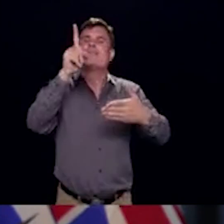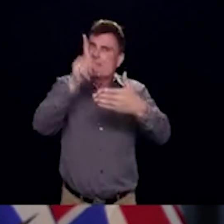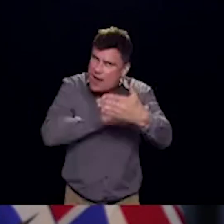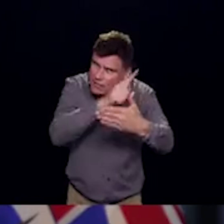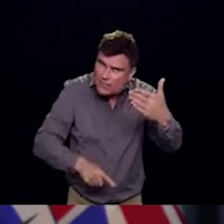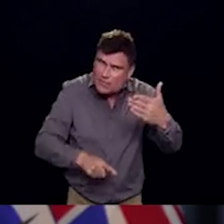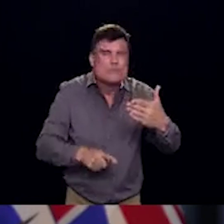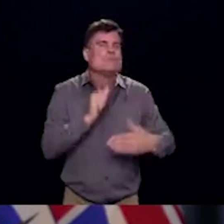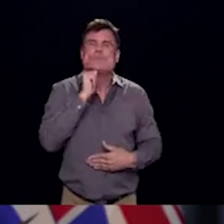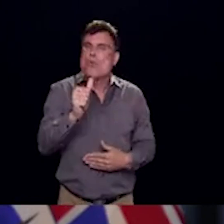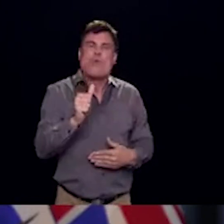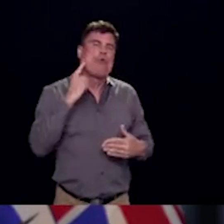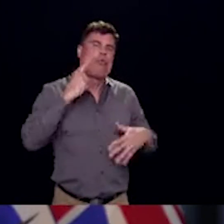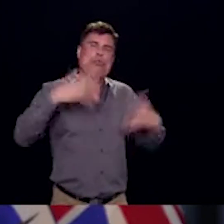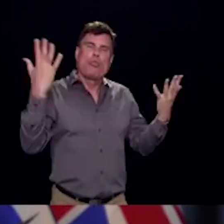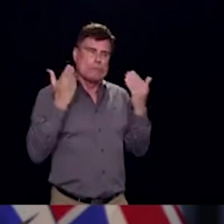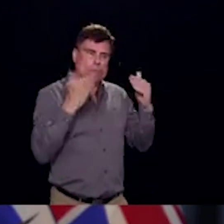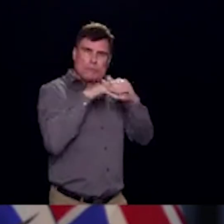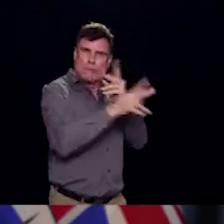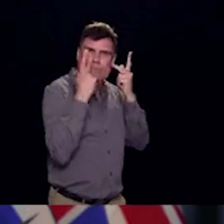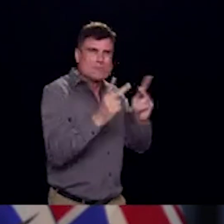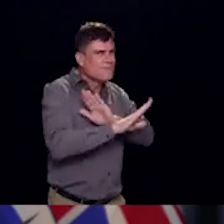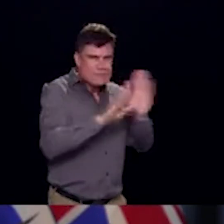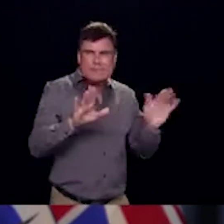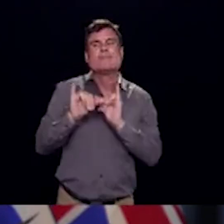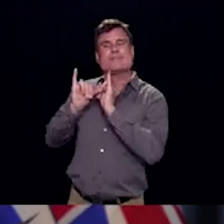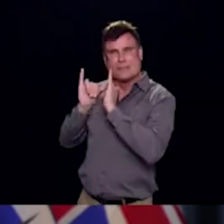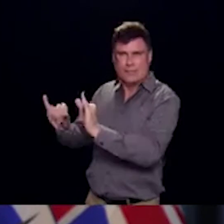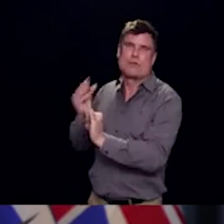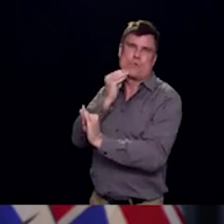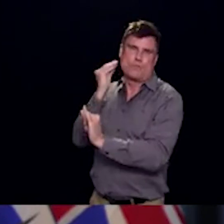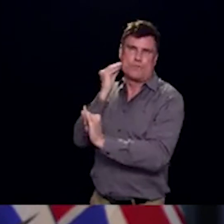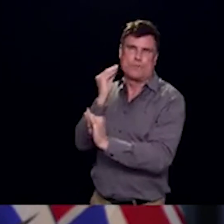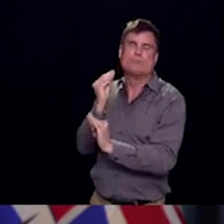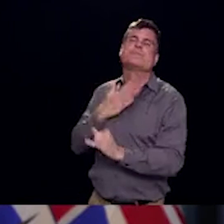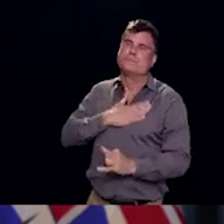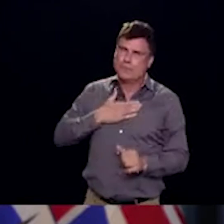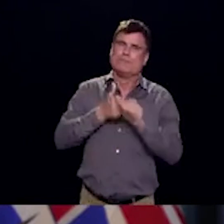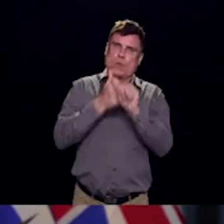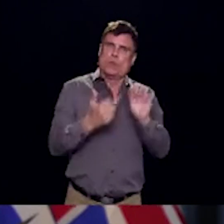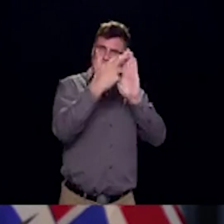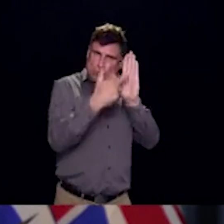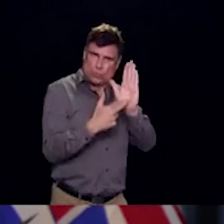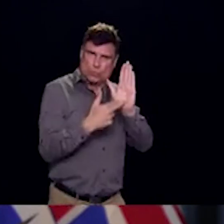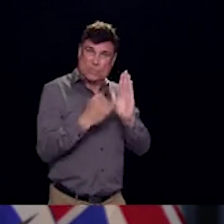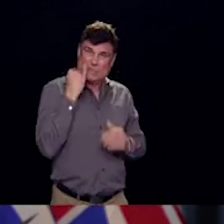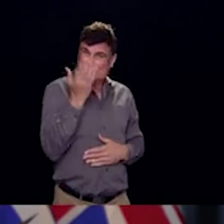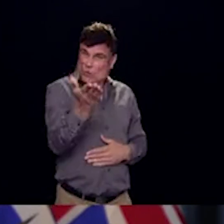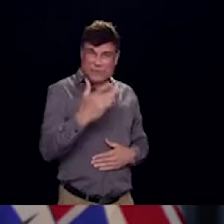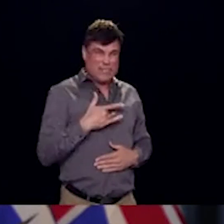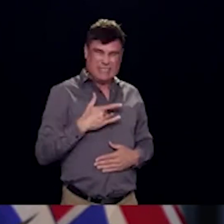all of us to continue to follow our rules for safe social interactions and to ensure that we don't go if we're not feeling